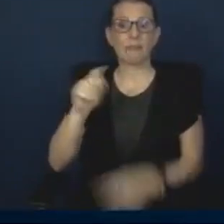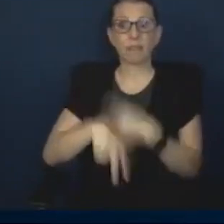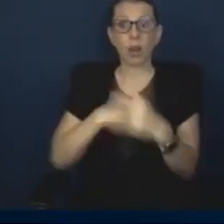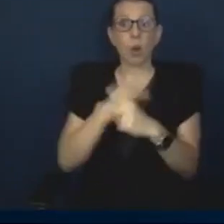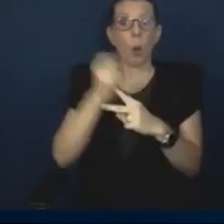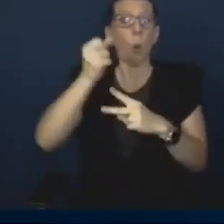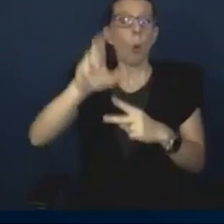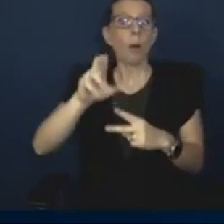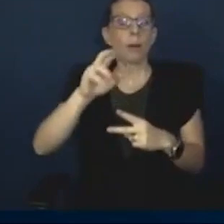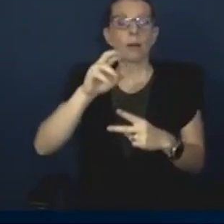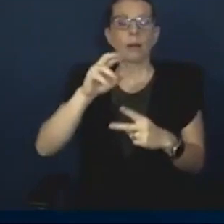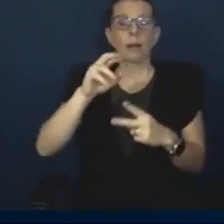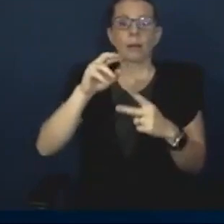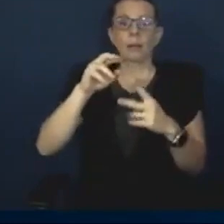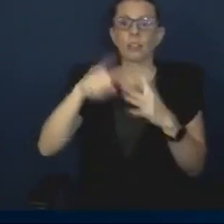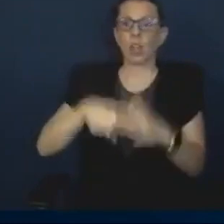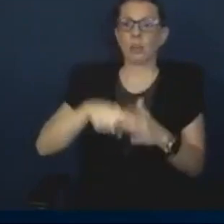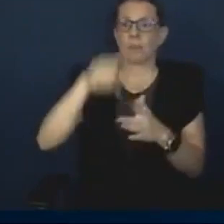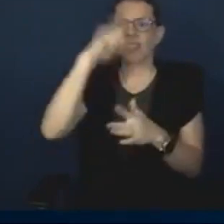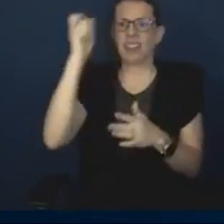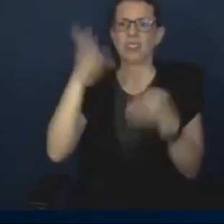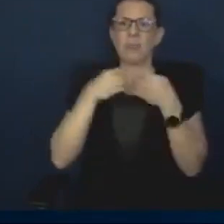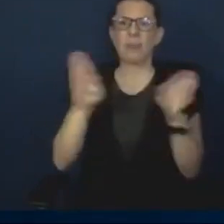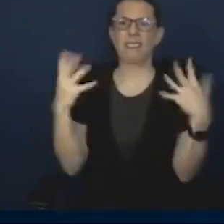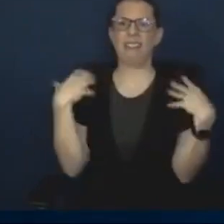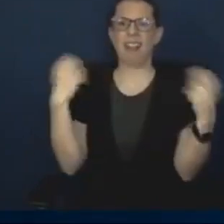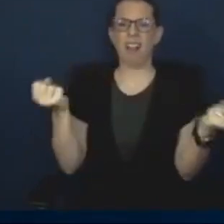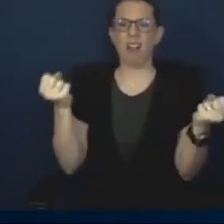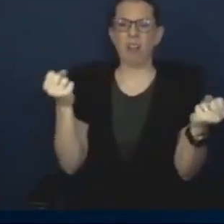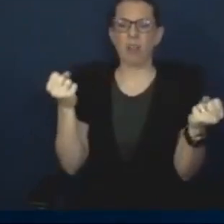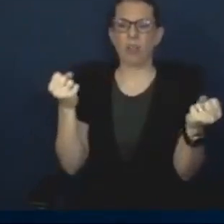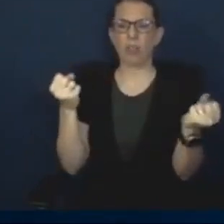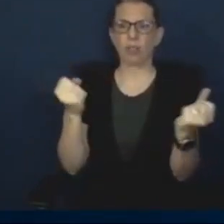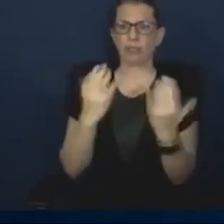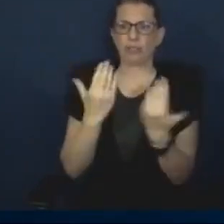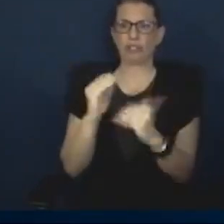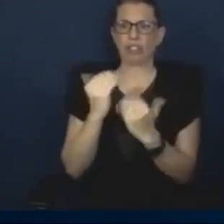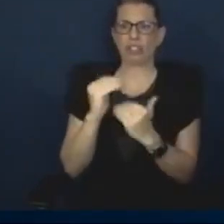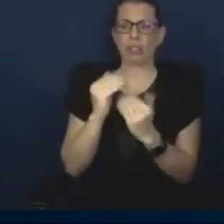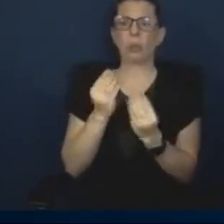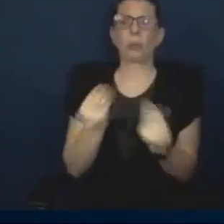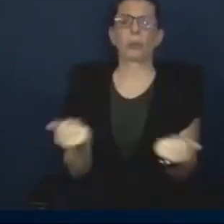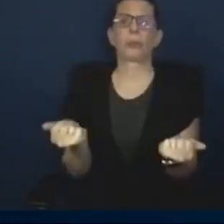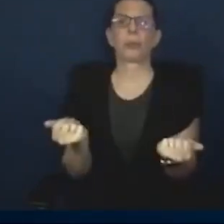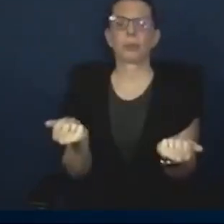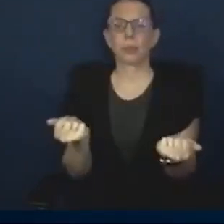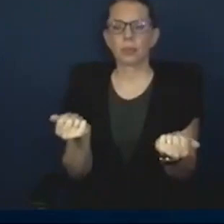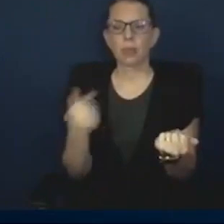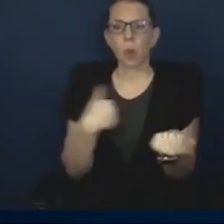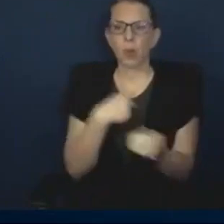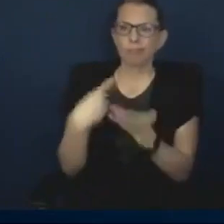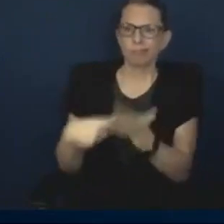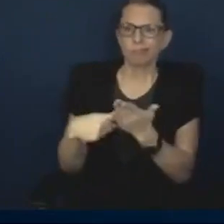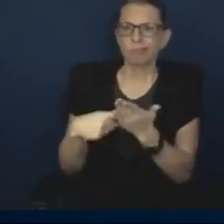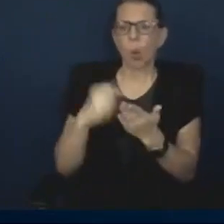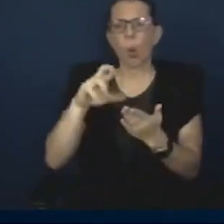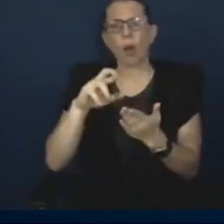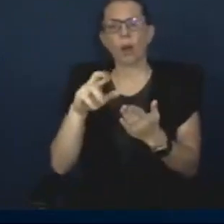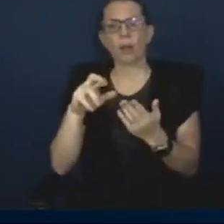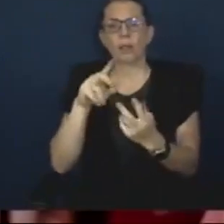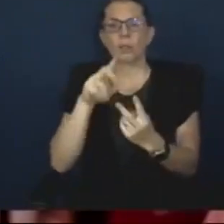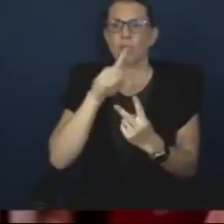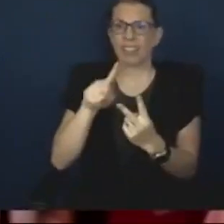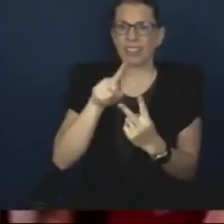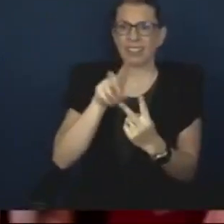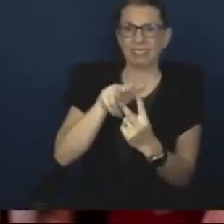public health measures went away? And, you know, we banter about that, or is it a combination of all of the above?